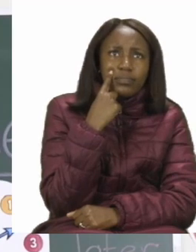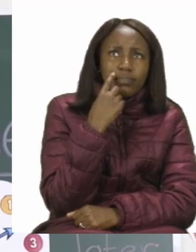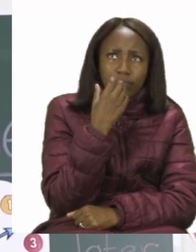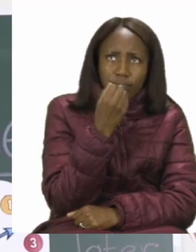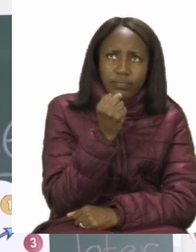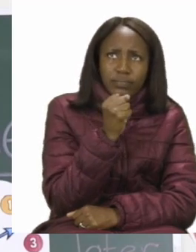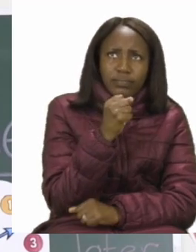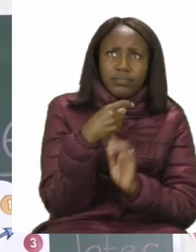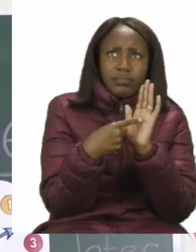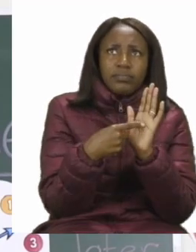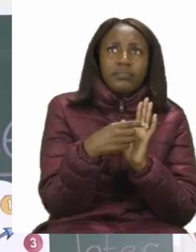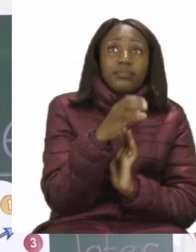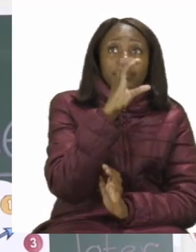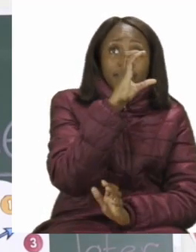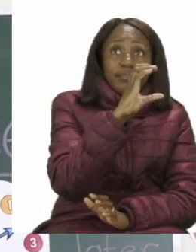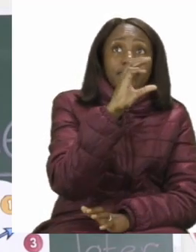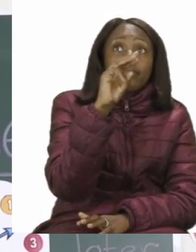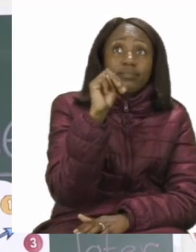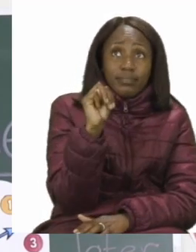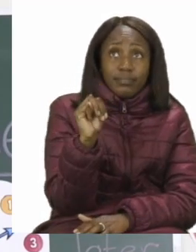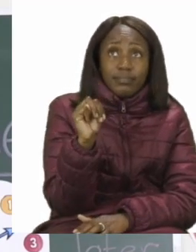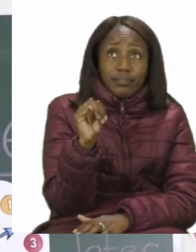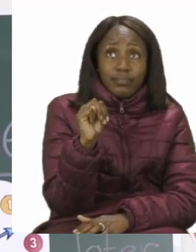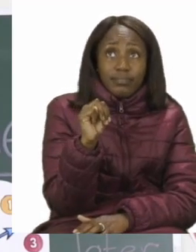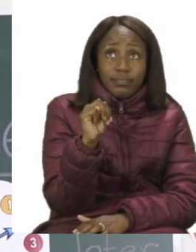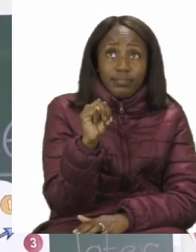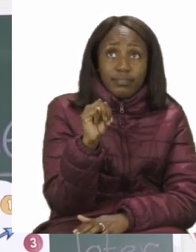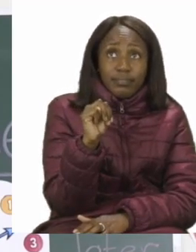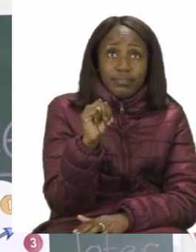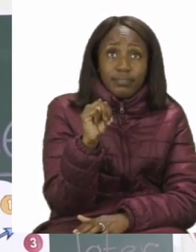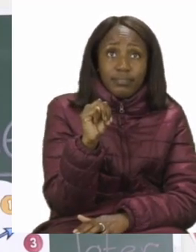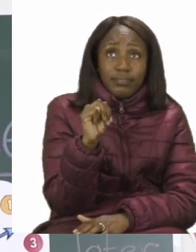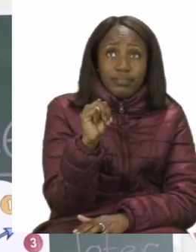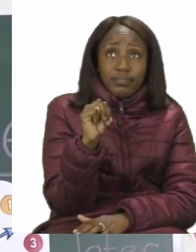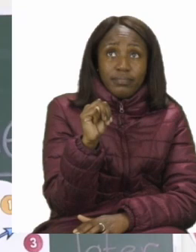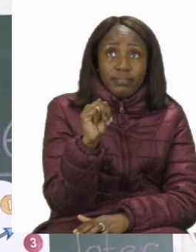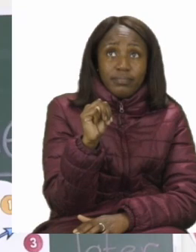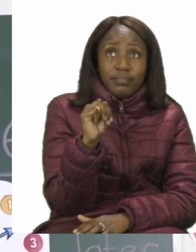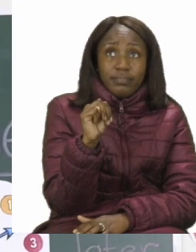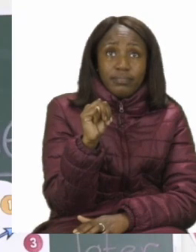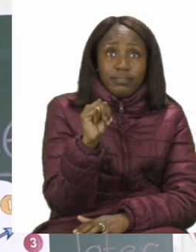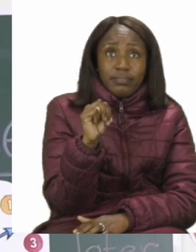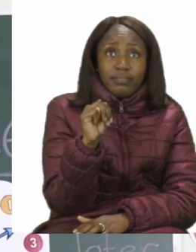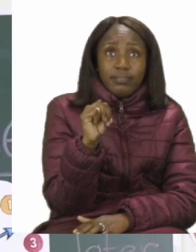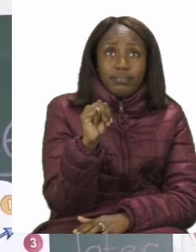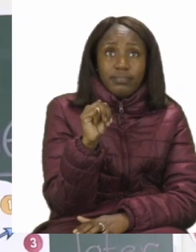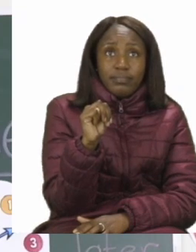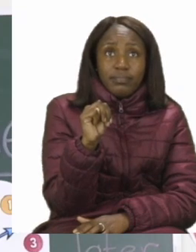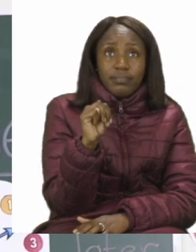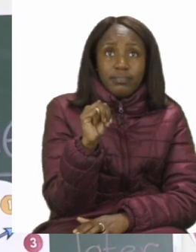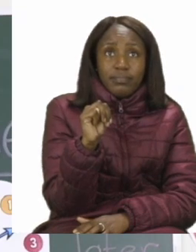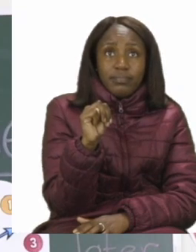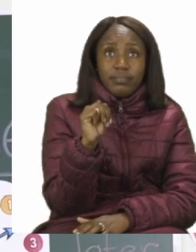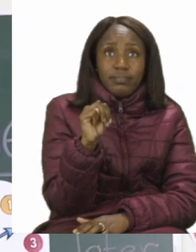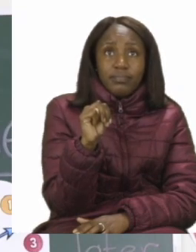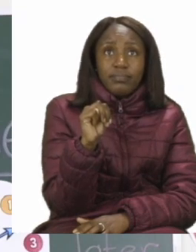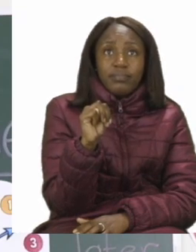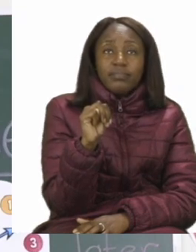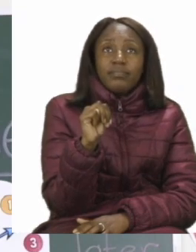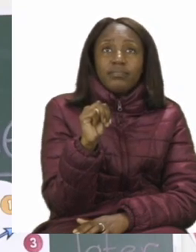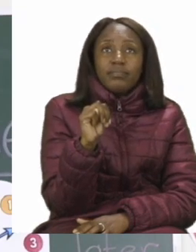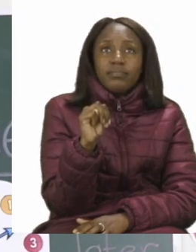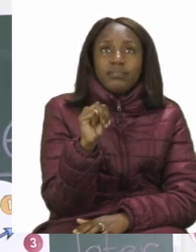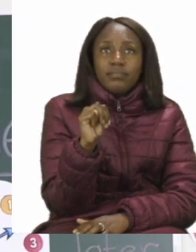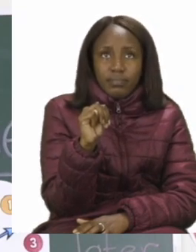that says centimeters. Okay, so you take the ruler and then you can put